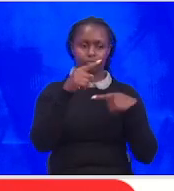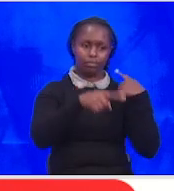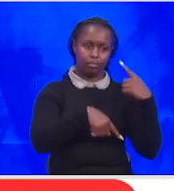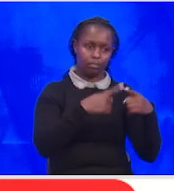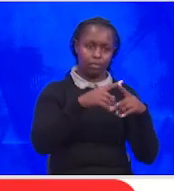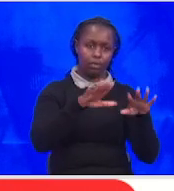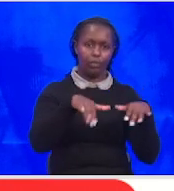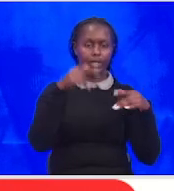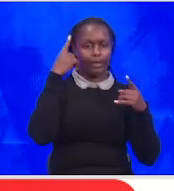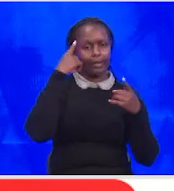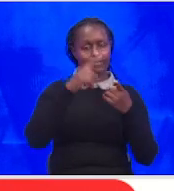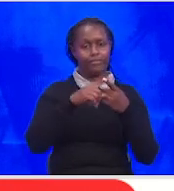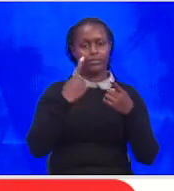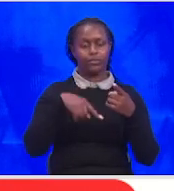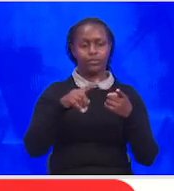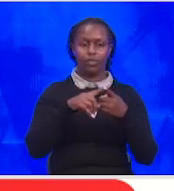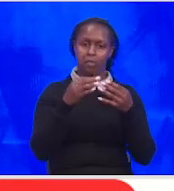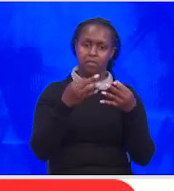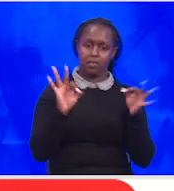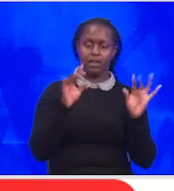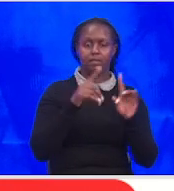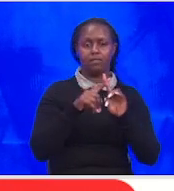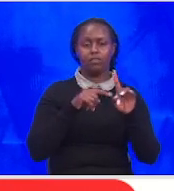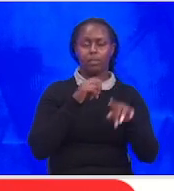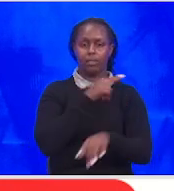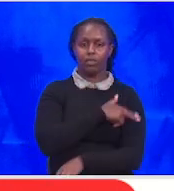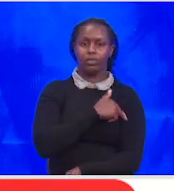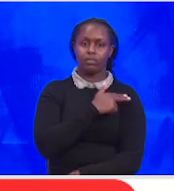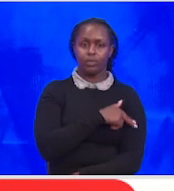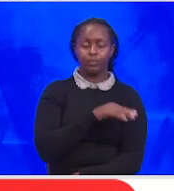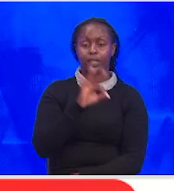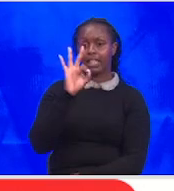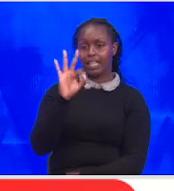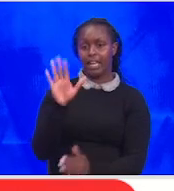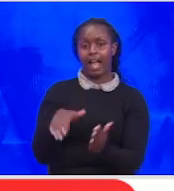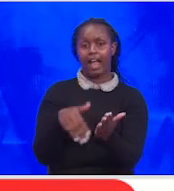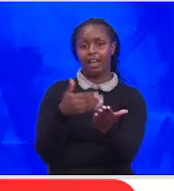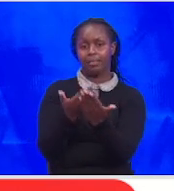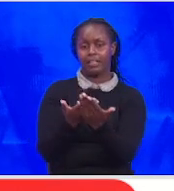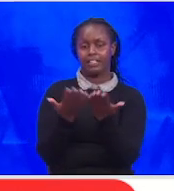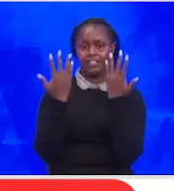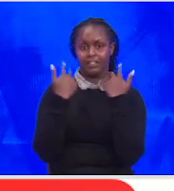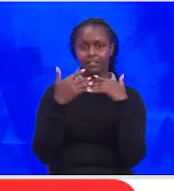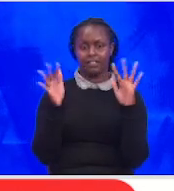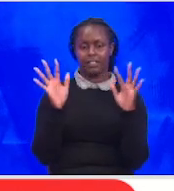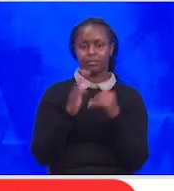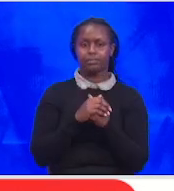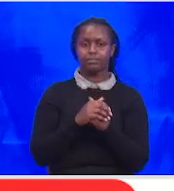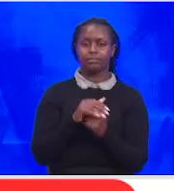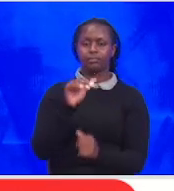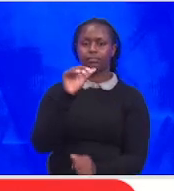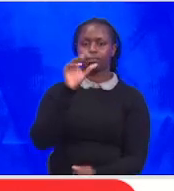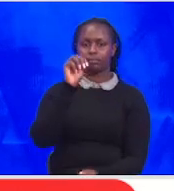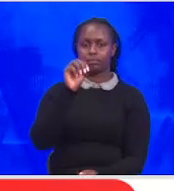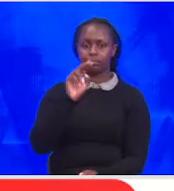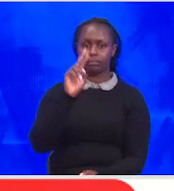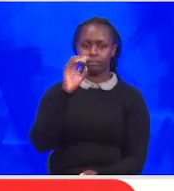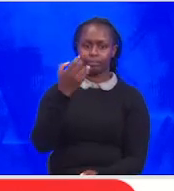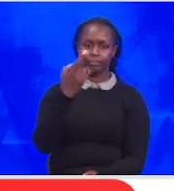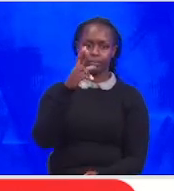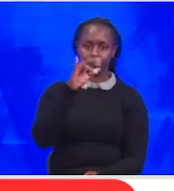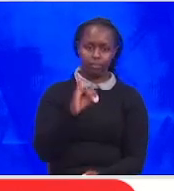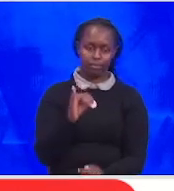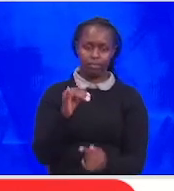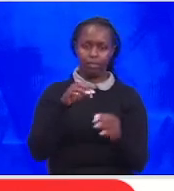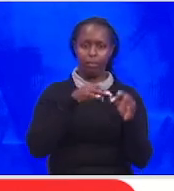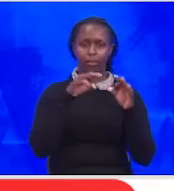hospital. 3 have been admitted to the ward so far. At the Nakuru Annex mortuary, pain and anguish